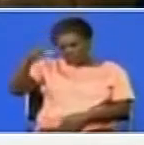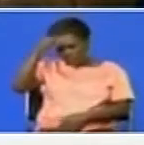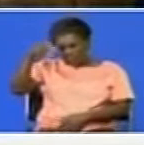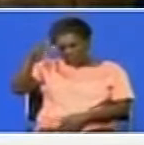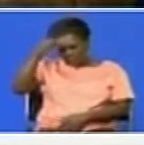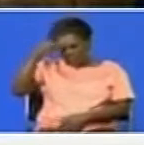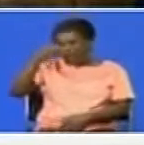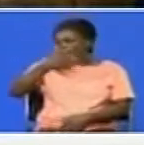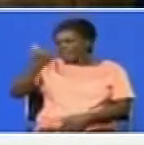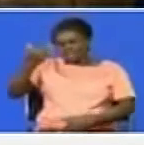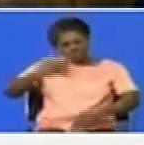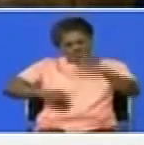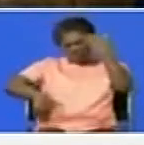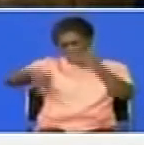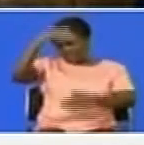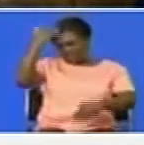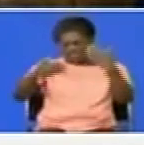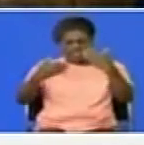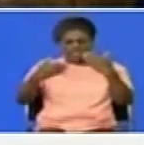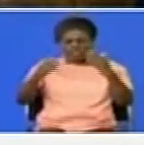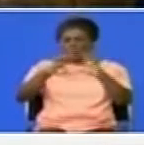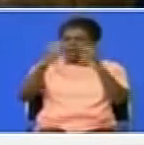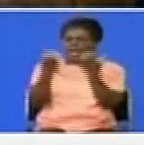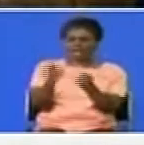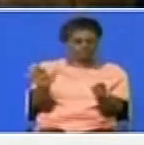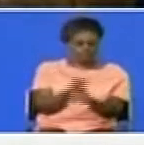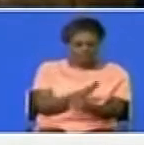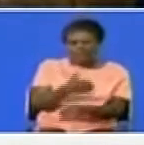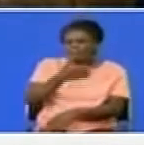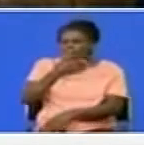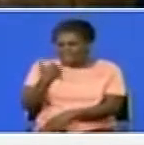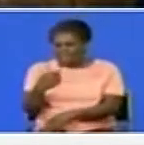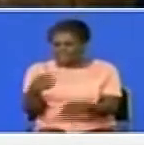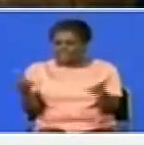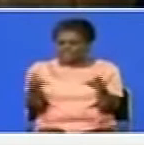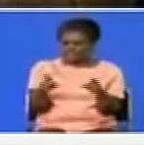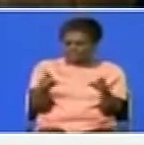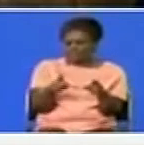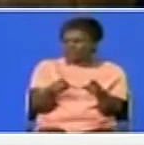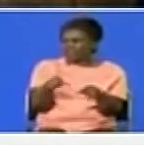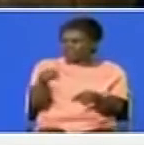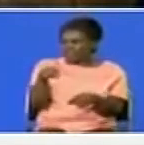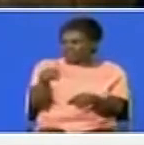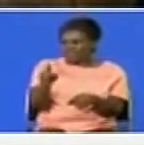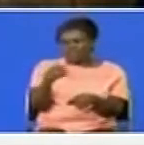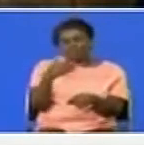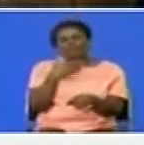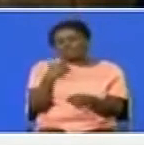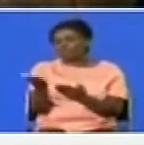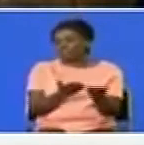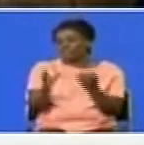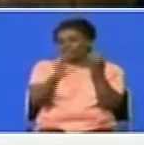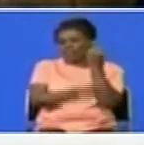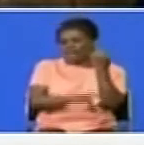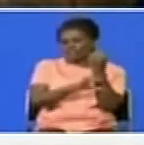best university, Ivy League universities all over the world with the best brains. yearning with energy to serve this